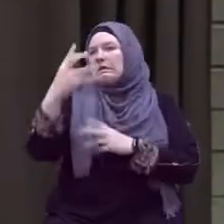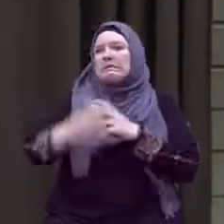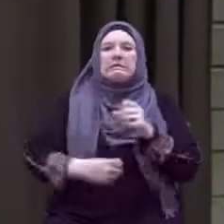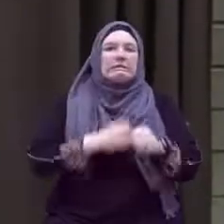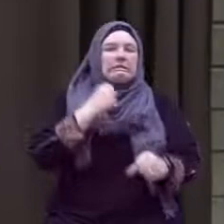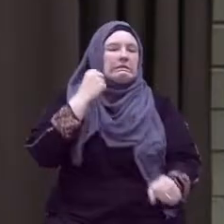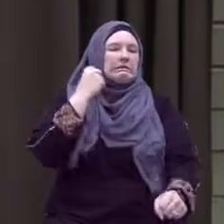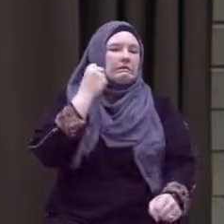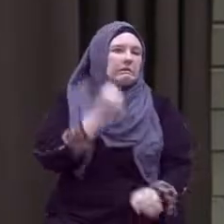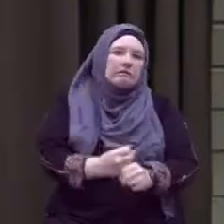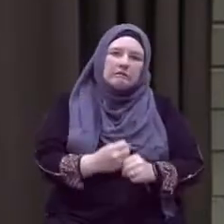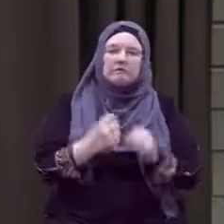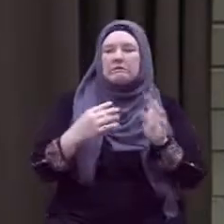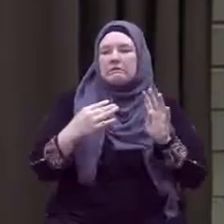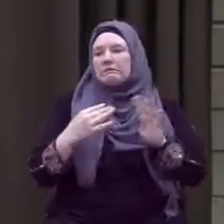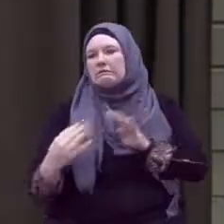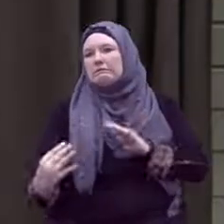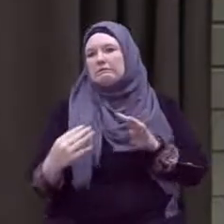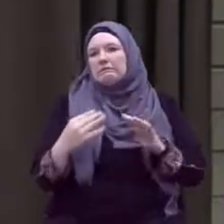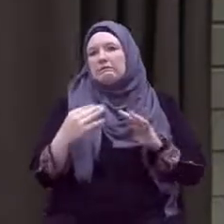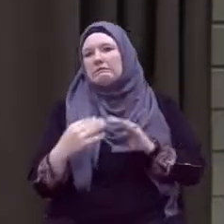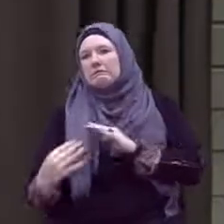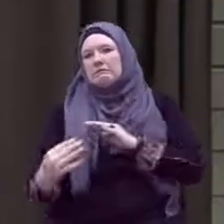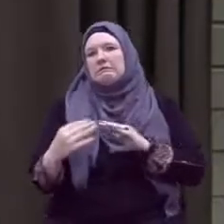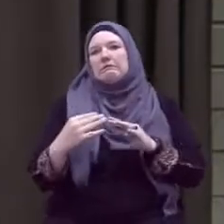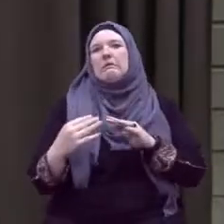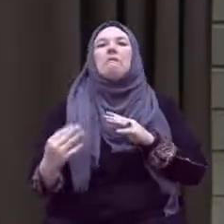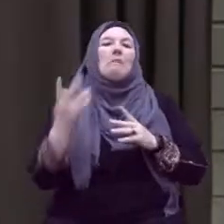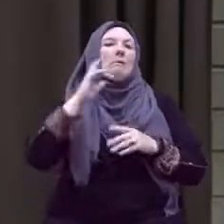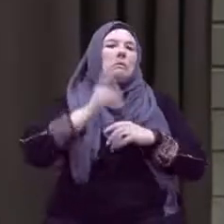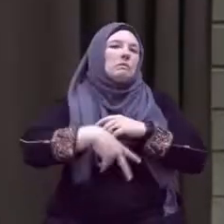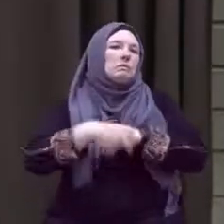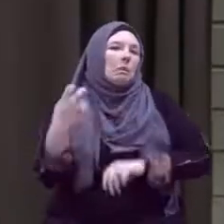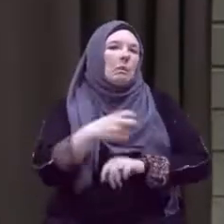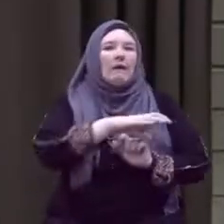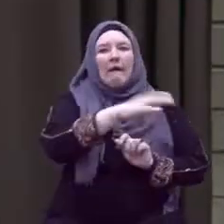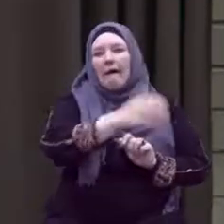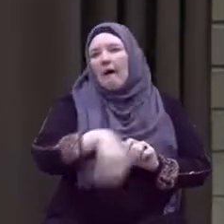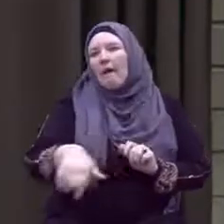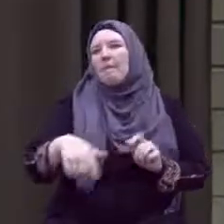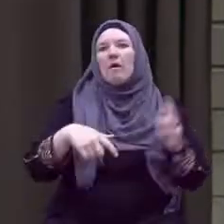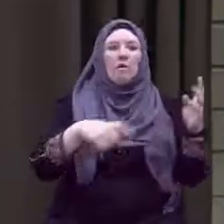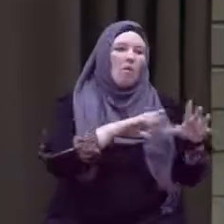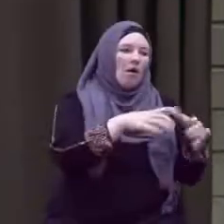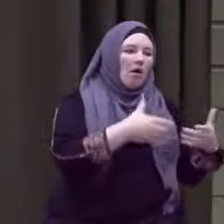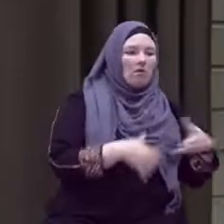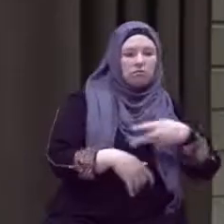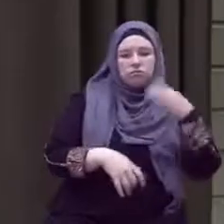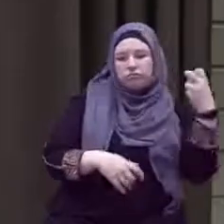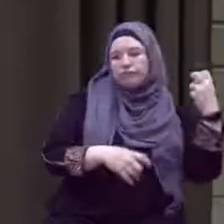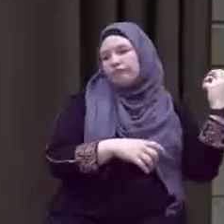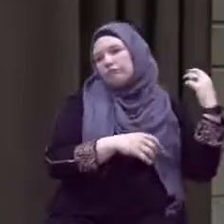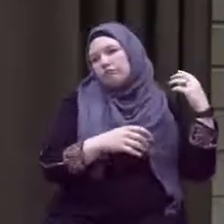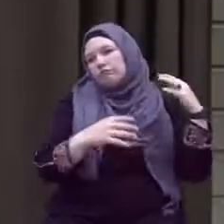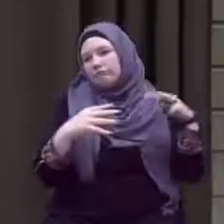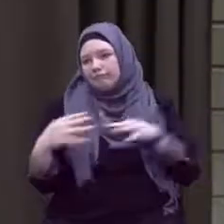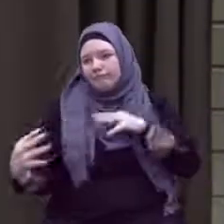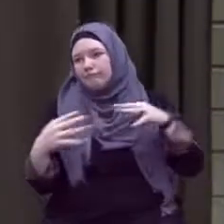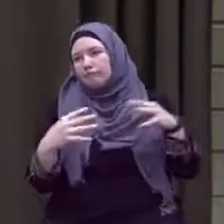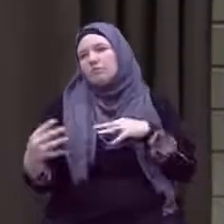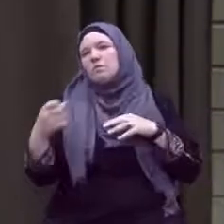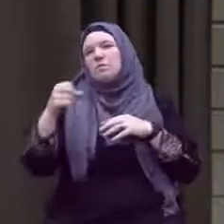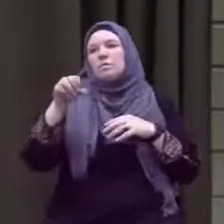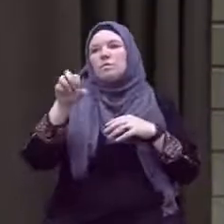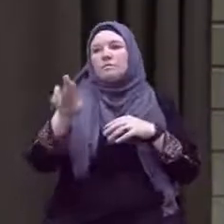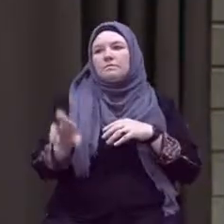on end. It may be a stolen camel, it may be a child that was a subject